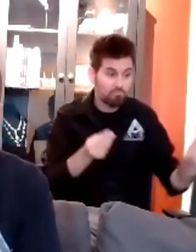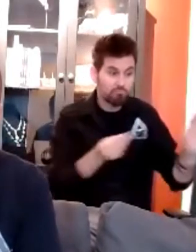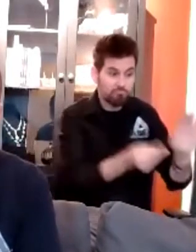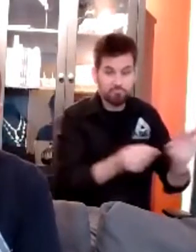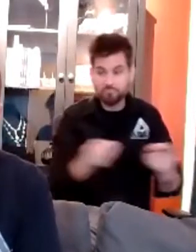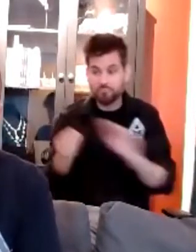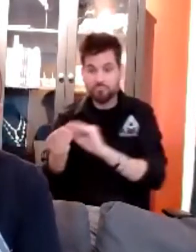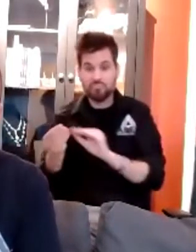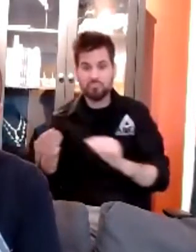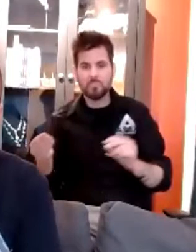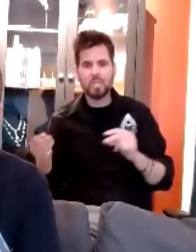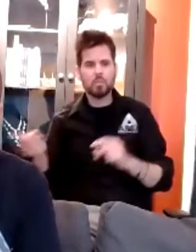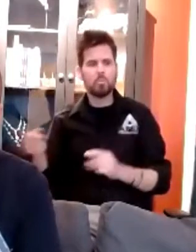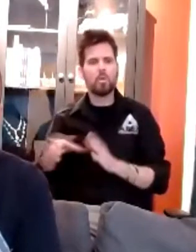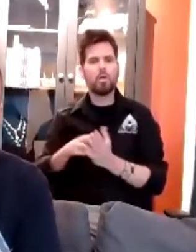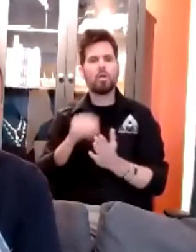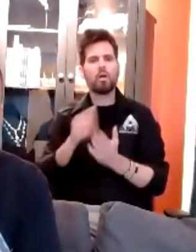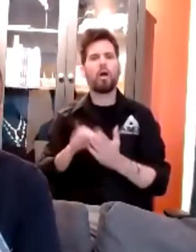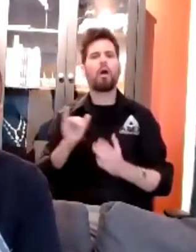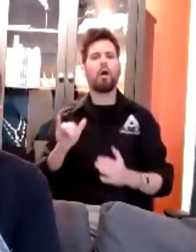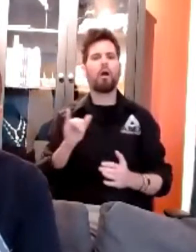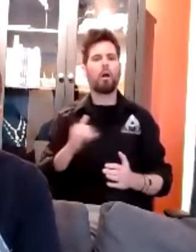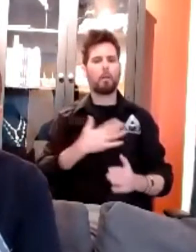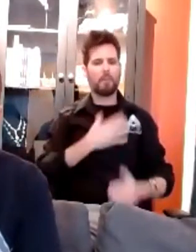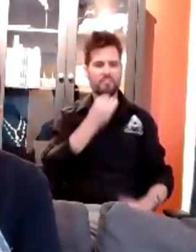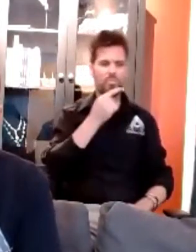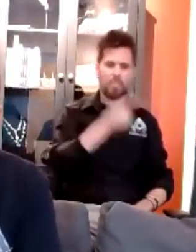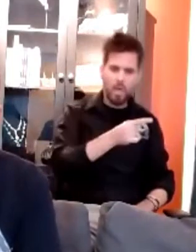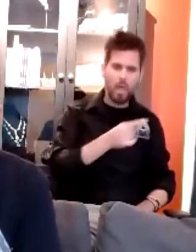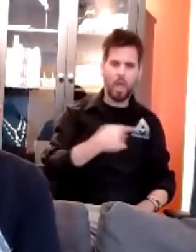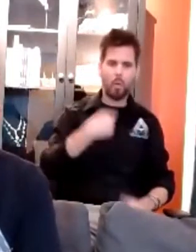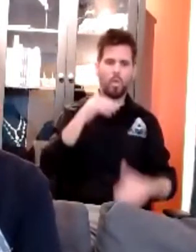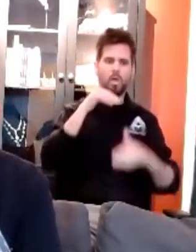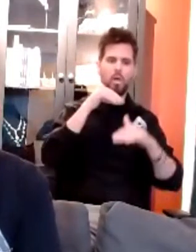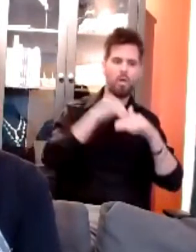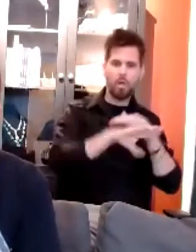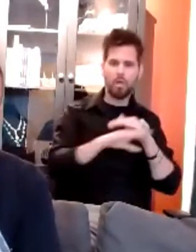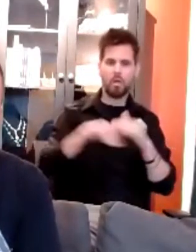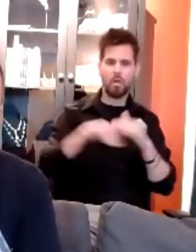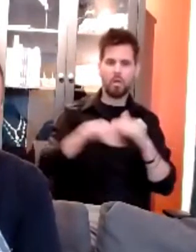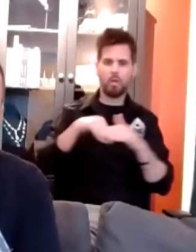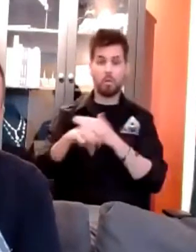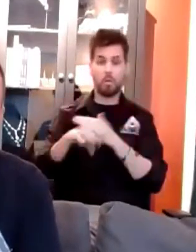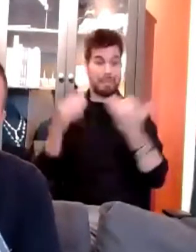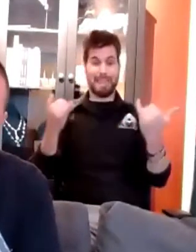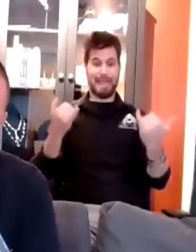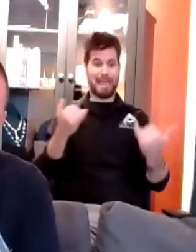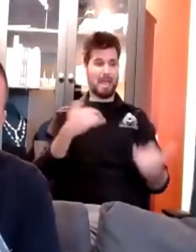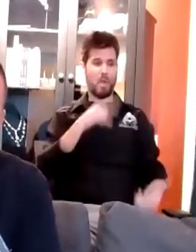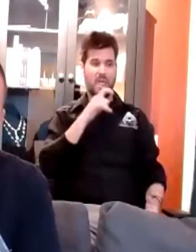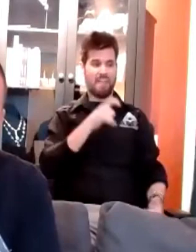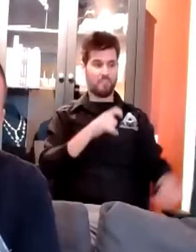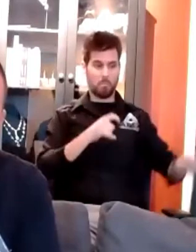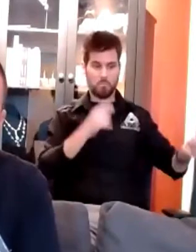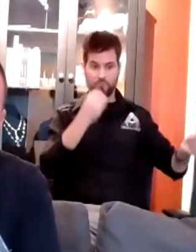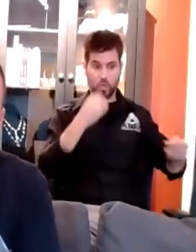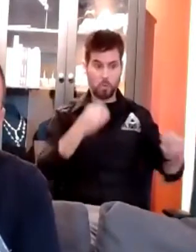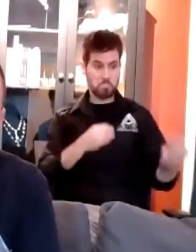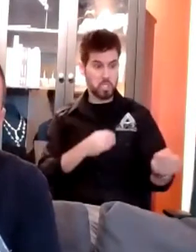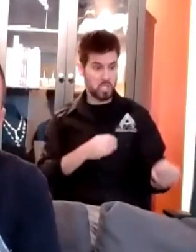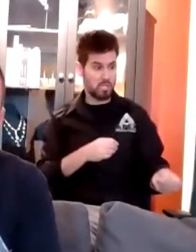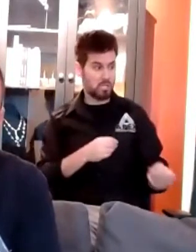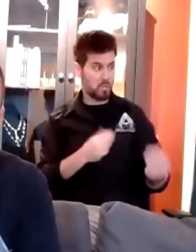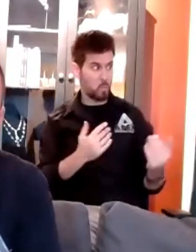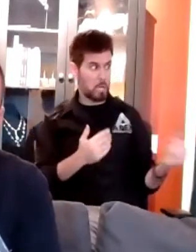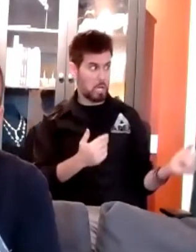but eventually, as you see now, he runs into the crate. We say, go to bed, and he runs straight into the crate. We close the